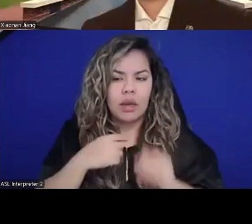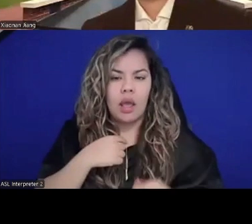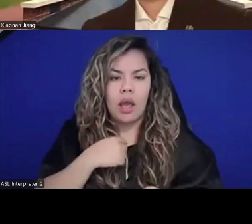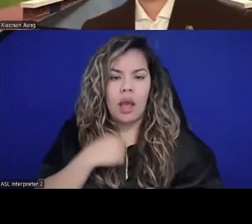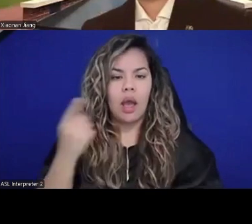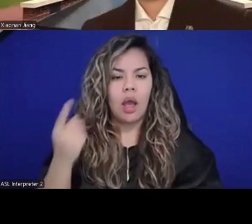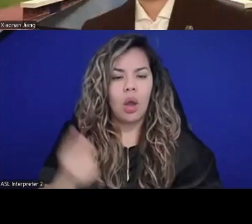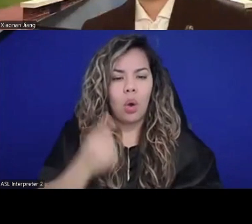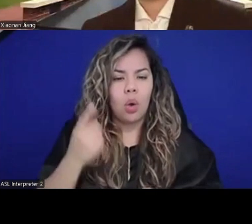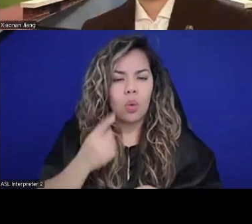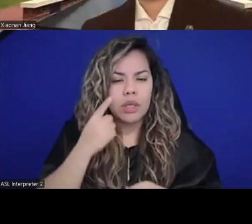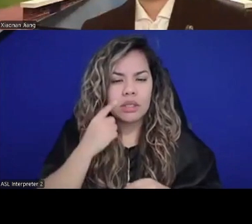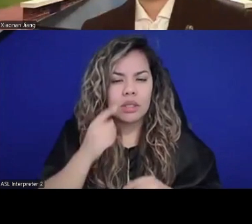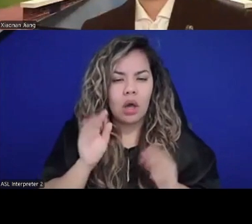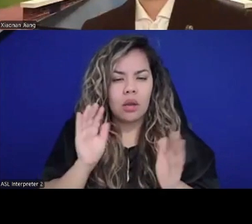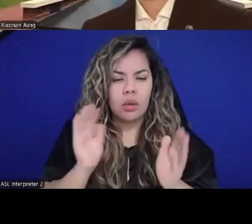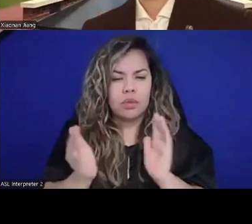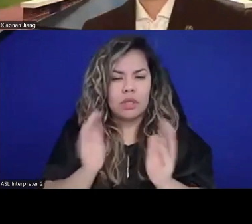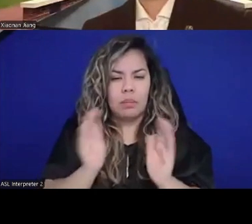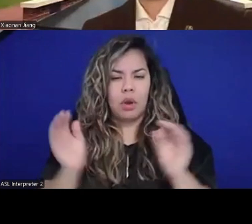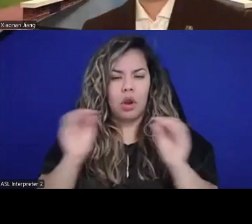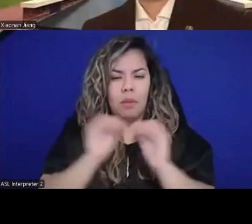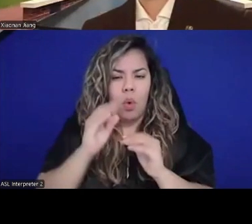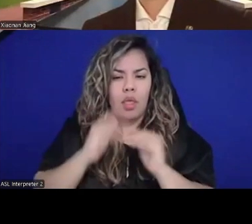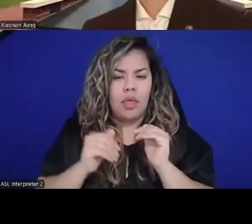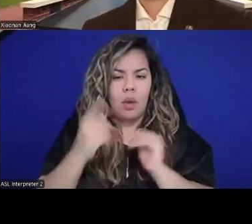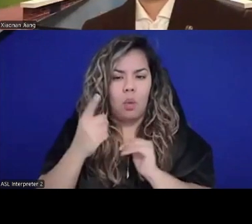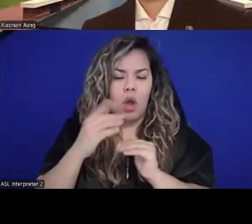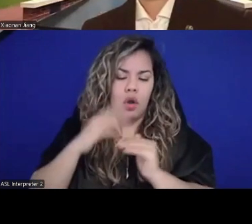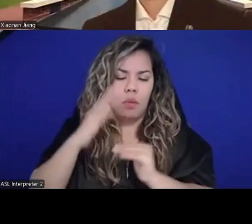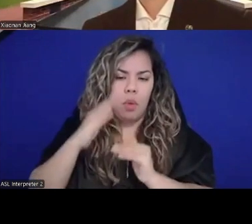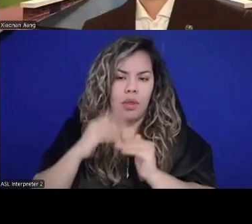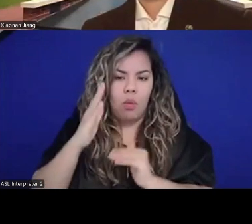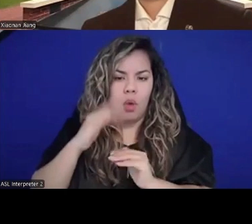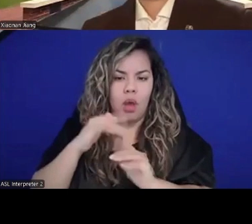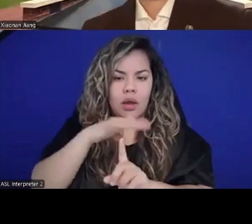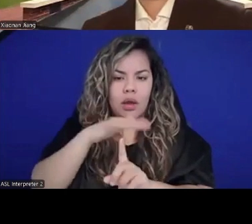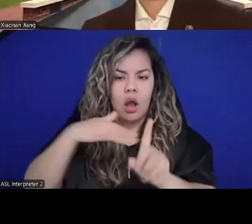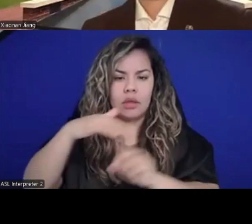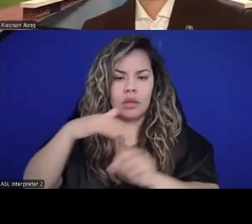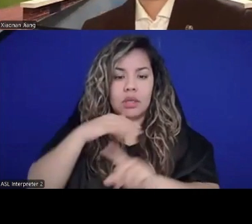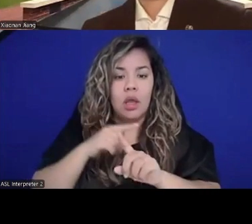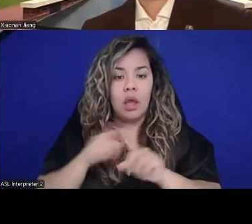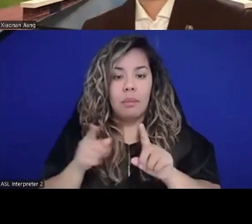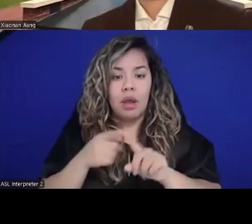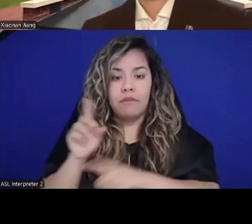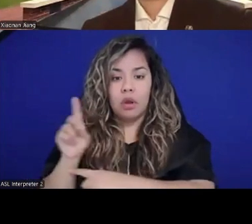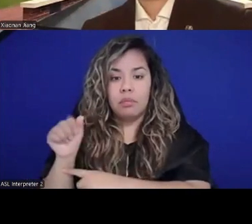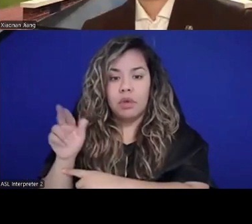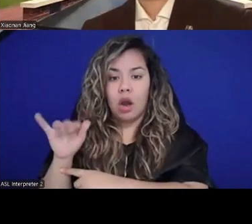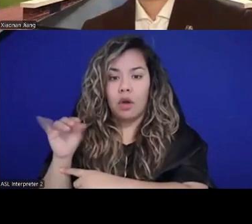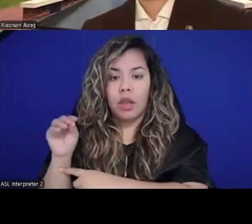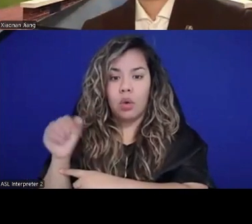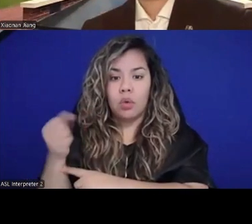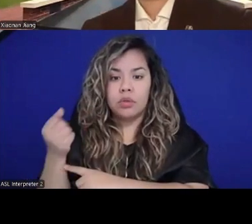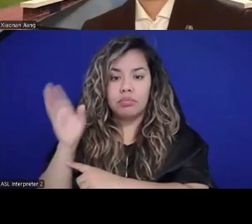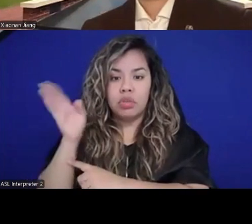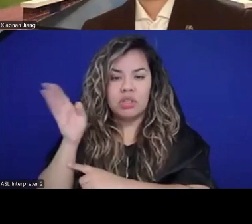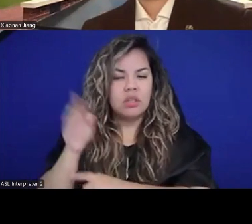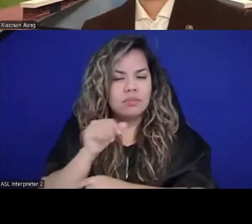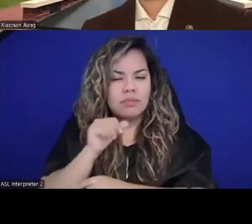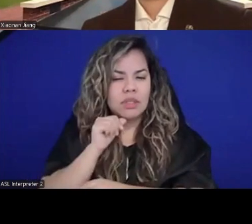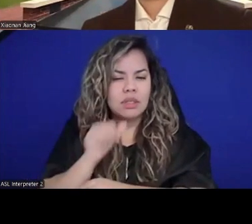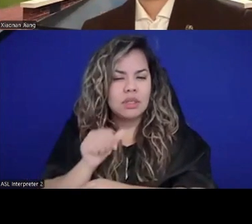thought it was comparing more than one context, but from Dario's presentation, it's not the case. Sorry, I'm unsure